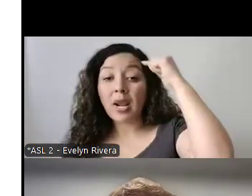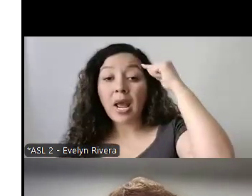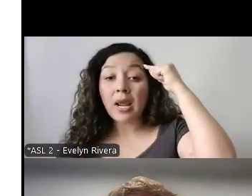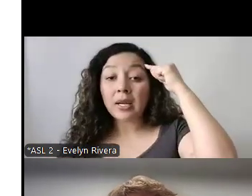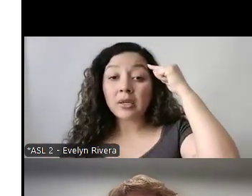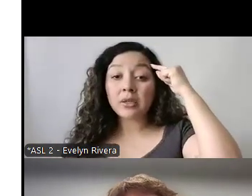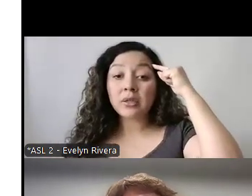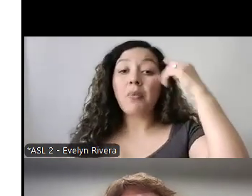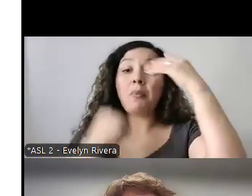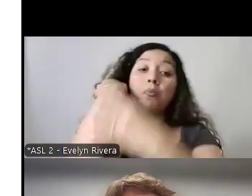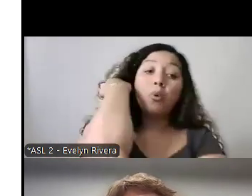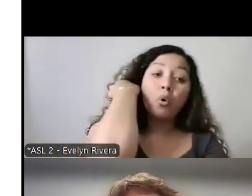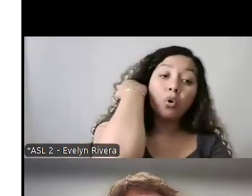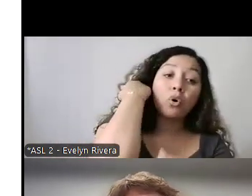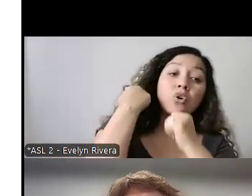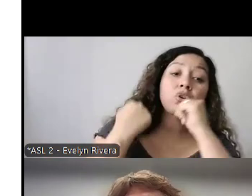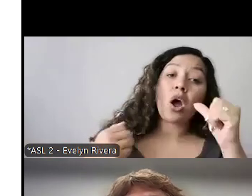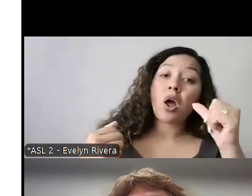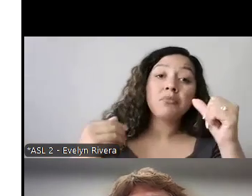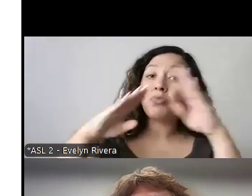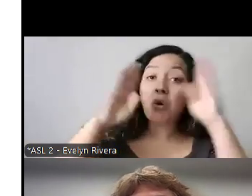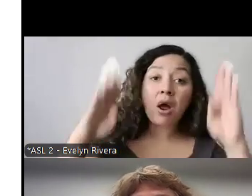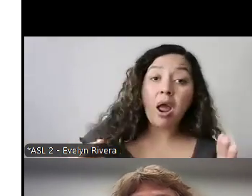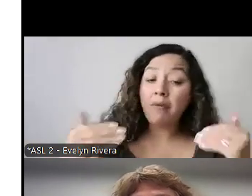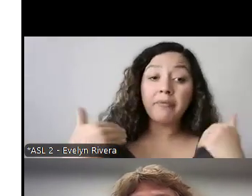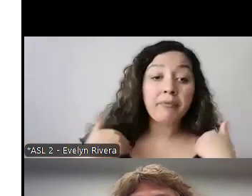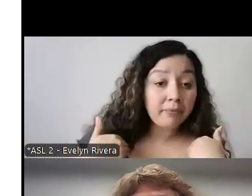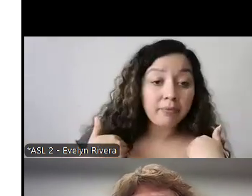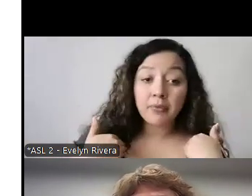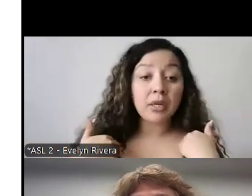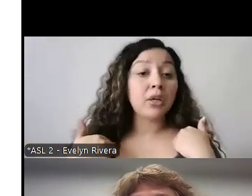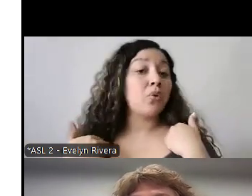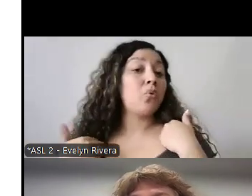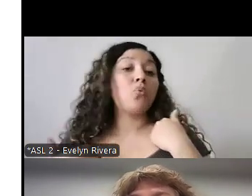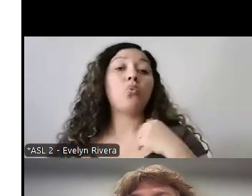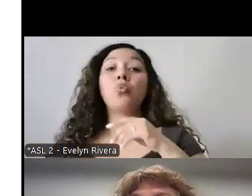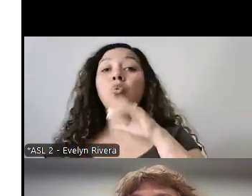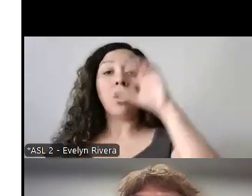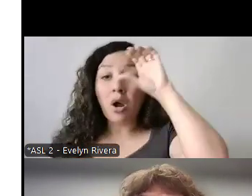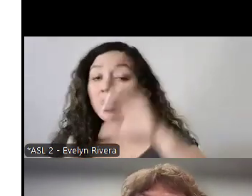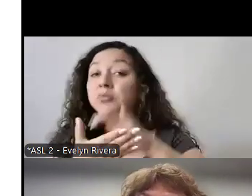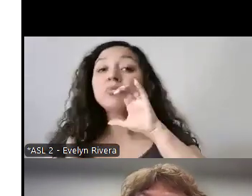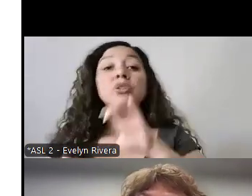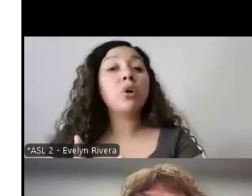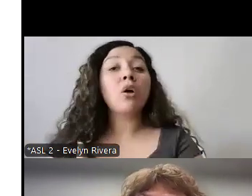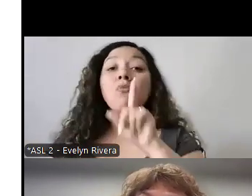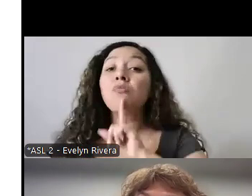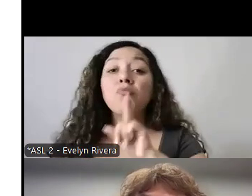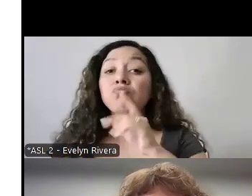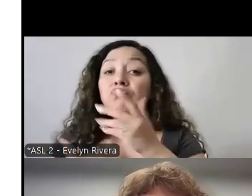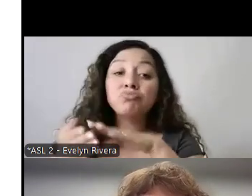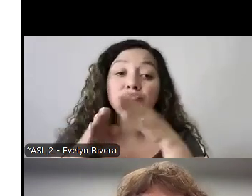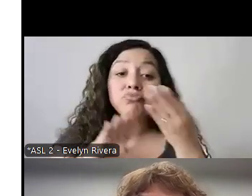most importantly, only 21% of this population was eligible